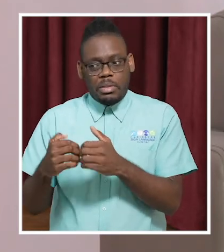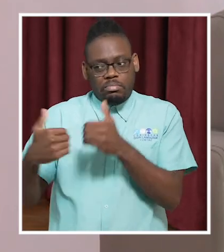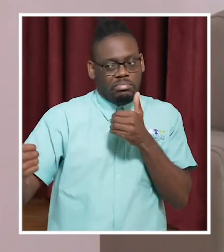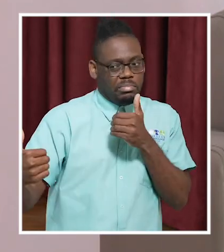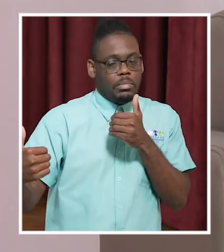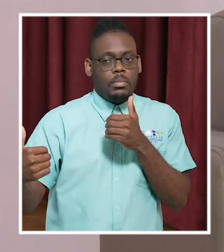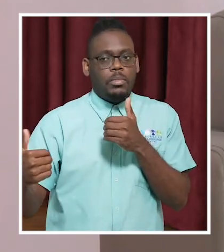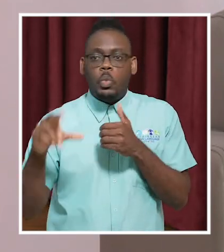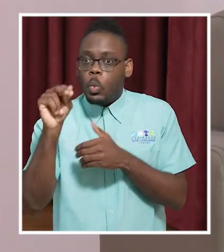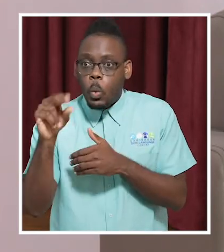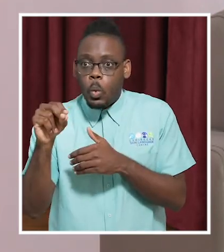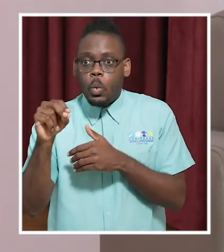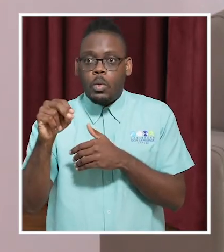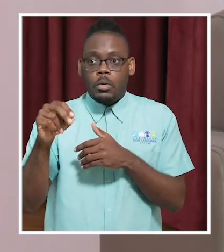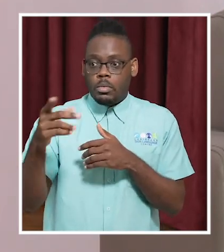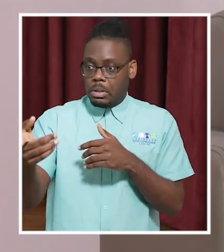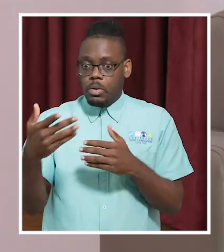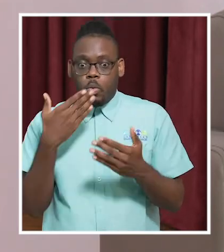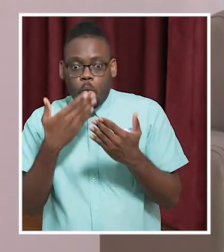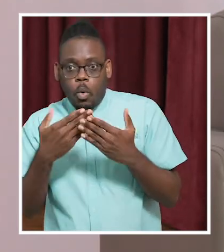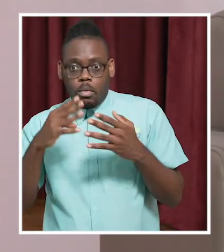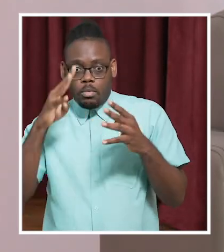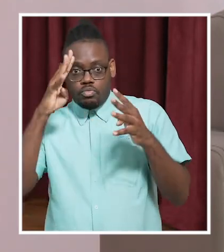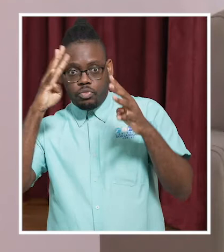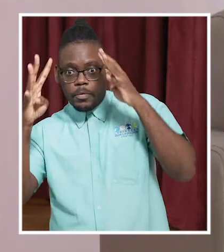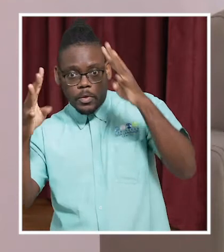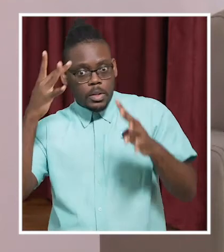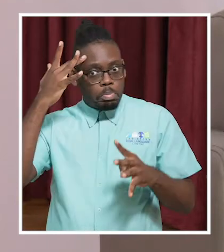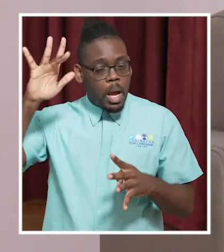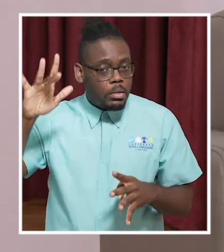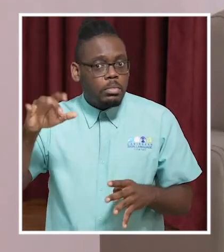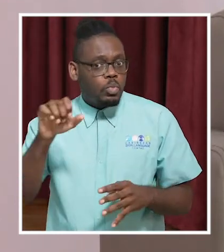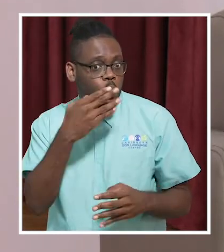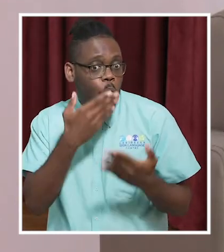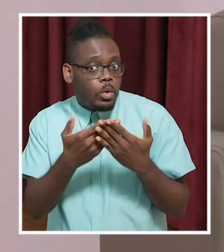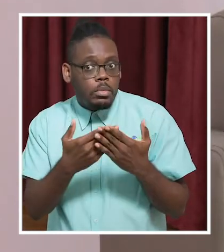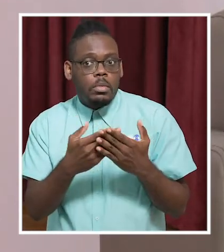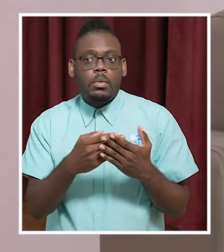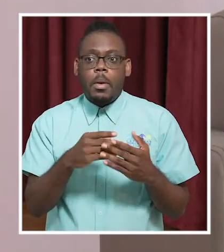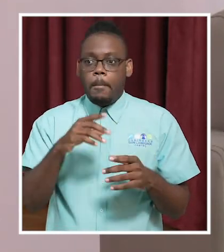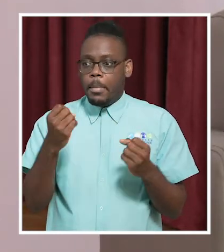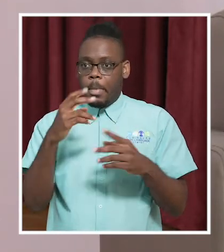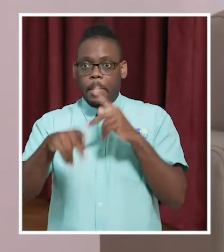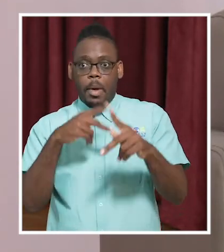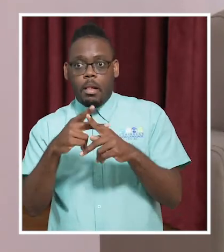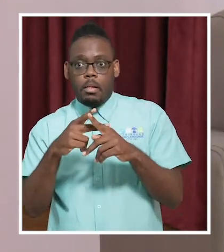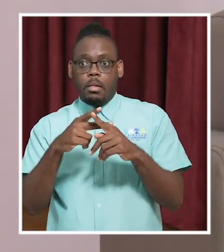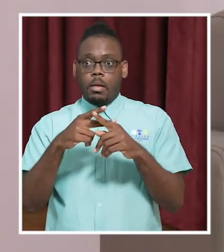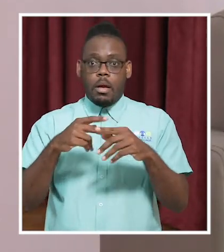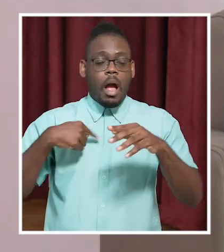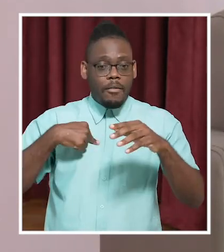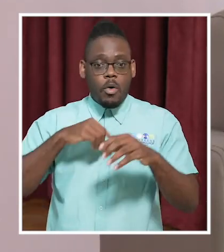in society, I am sure, will have some symptom of ADHD. And we have people around the world, famous